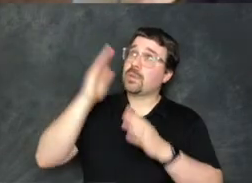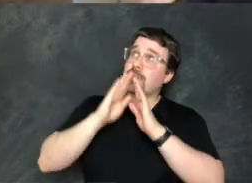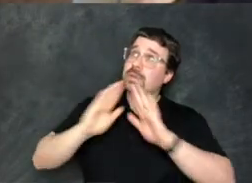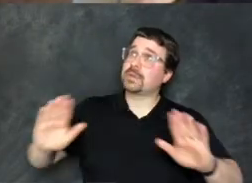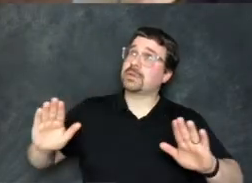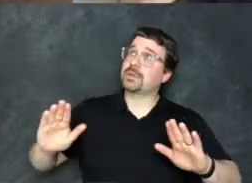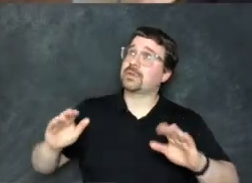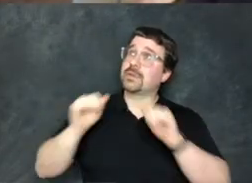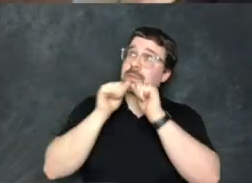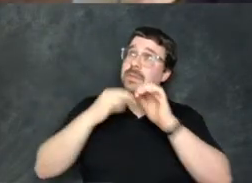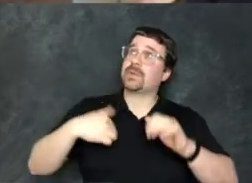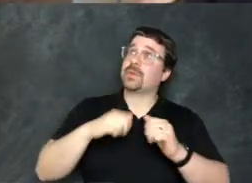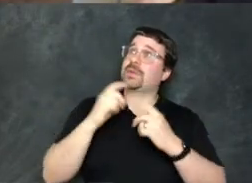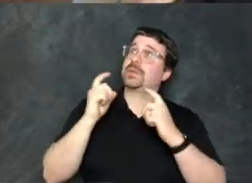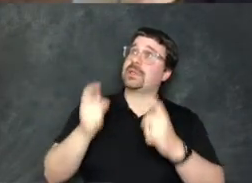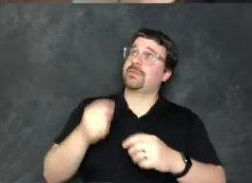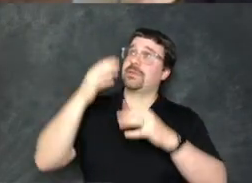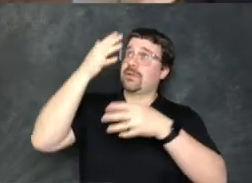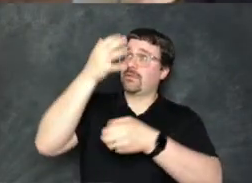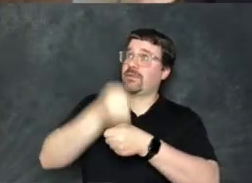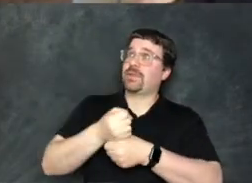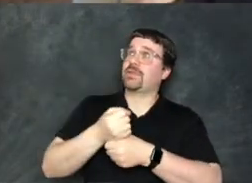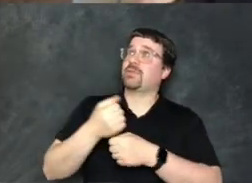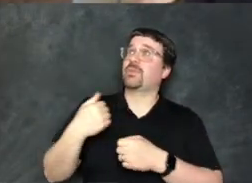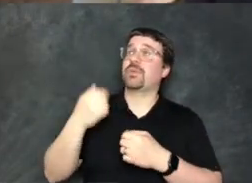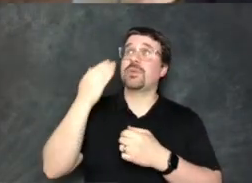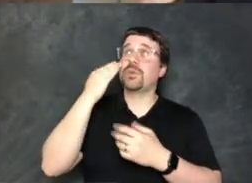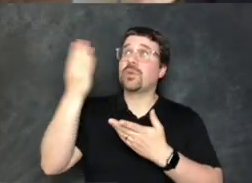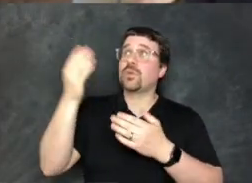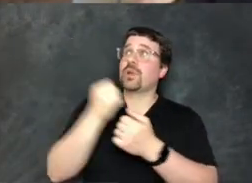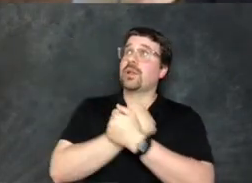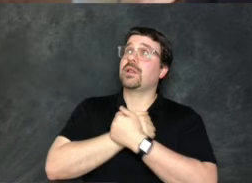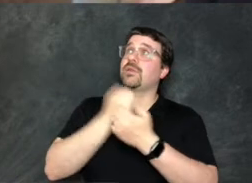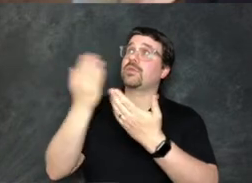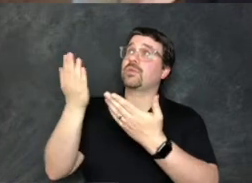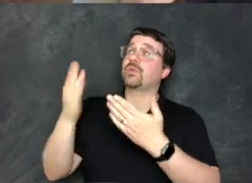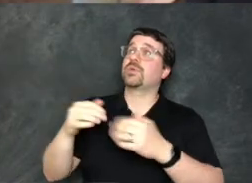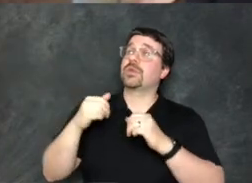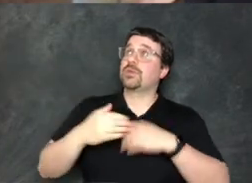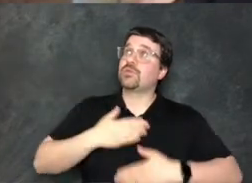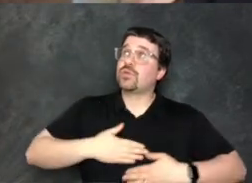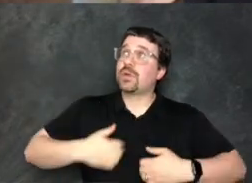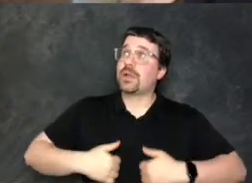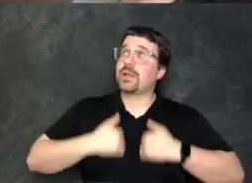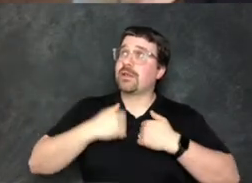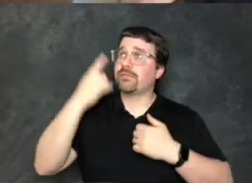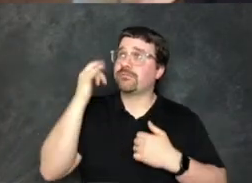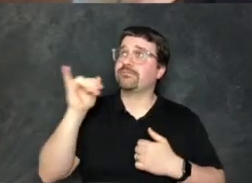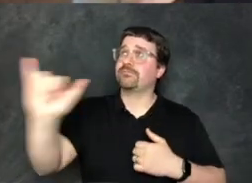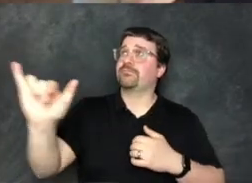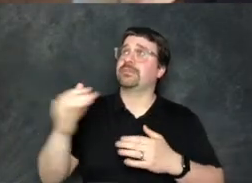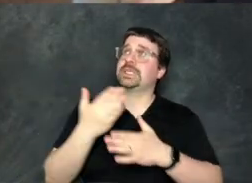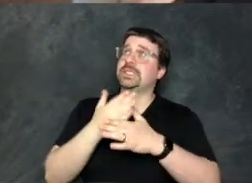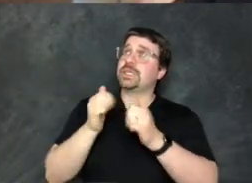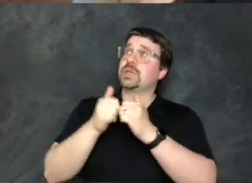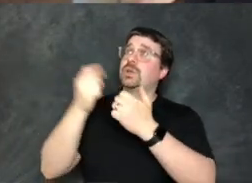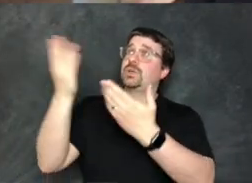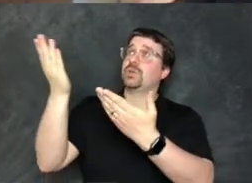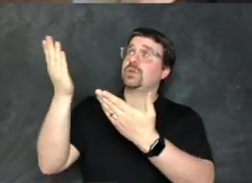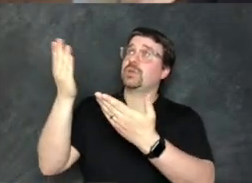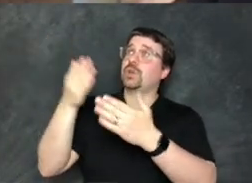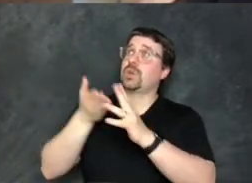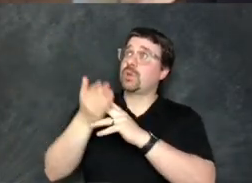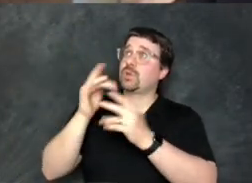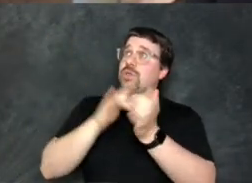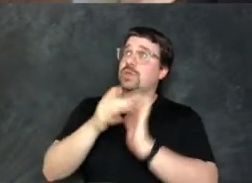peace. Bless us with the gift of faith, that we may know you and love you and enjoy life eternal shared with